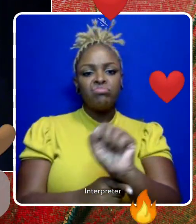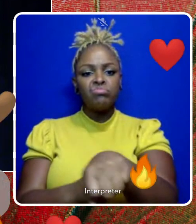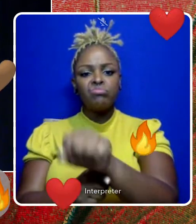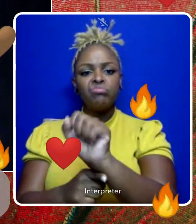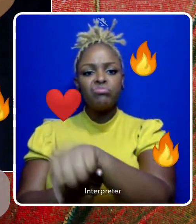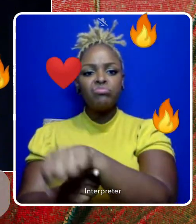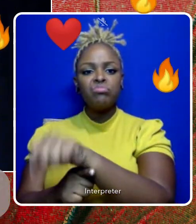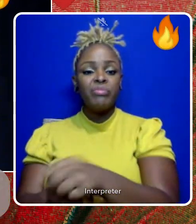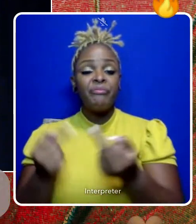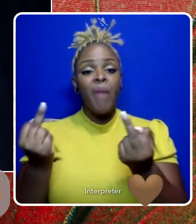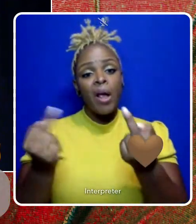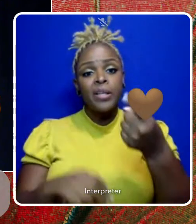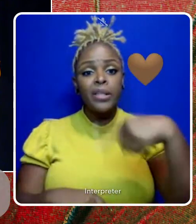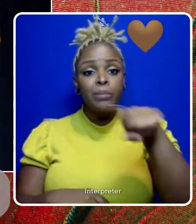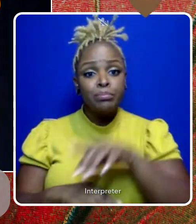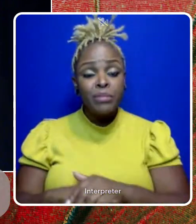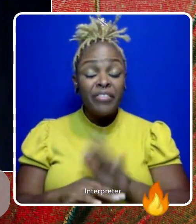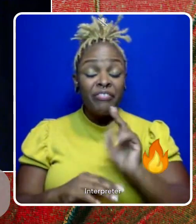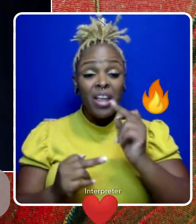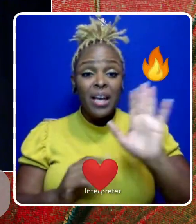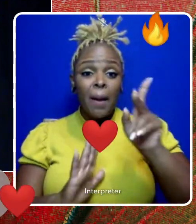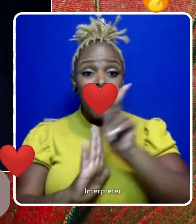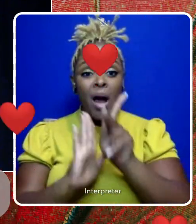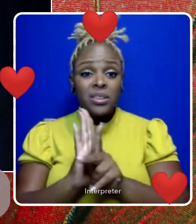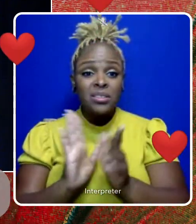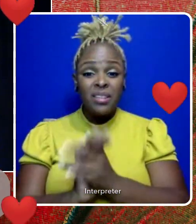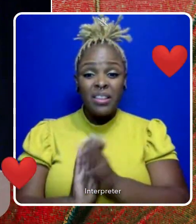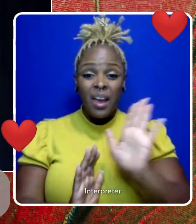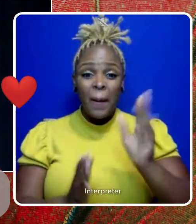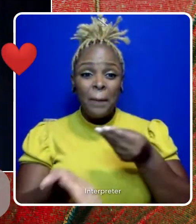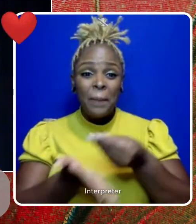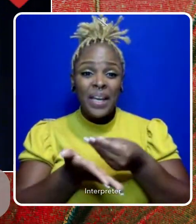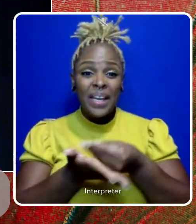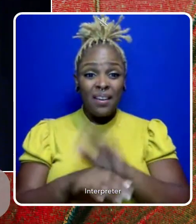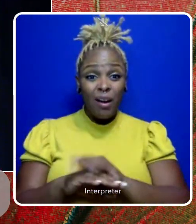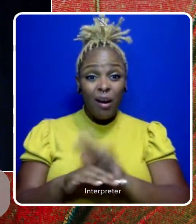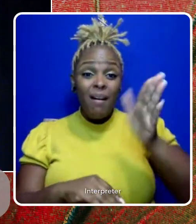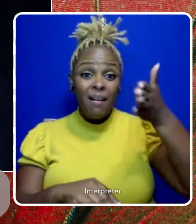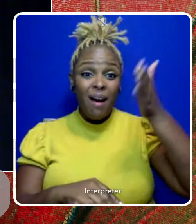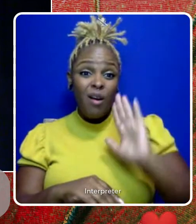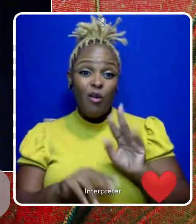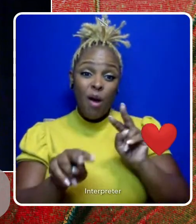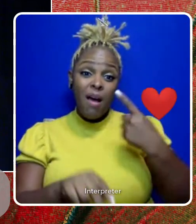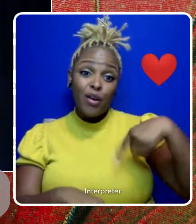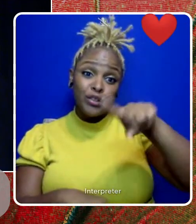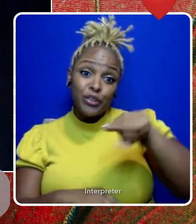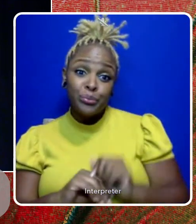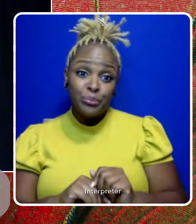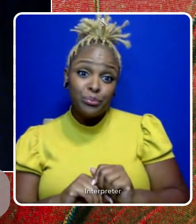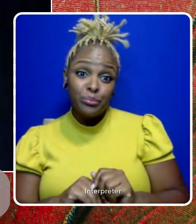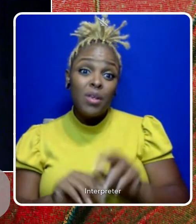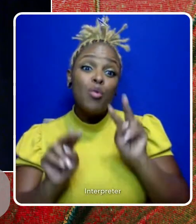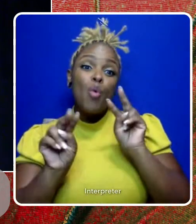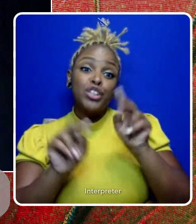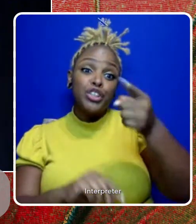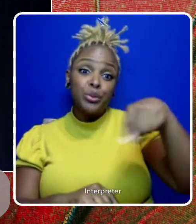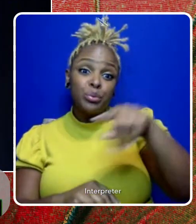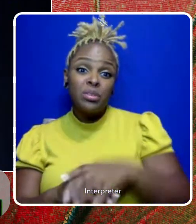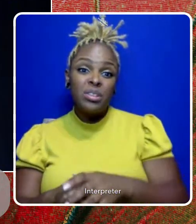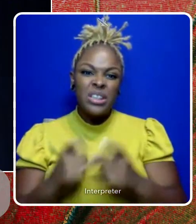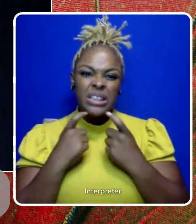your settlements. Your God is watching too, watching your sins of apartheid and persecution, of